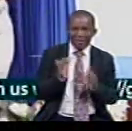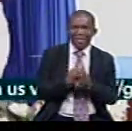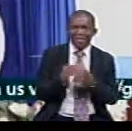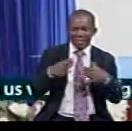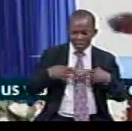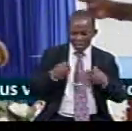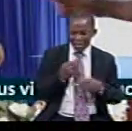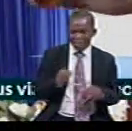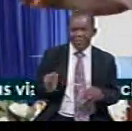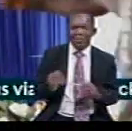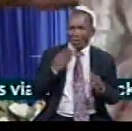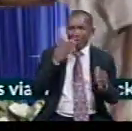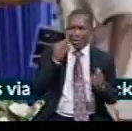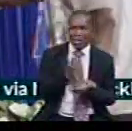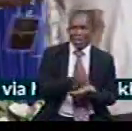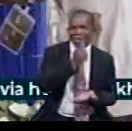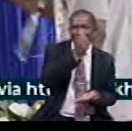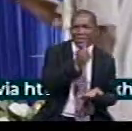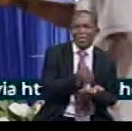Amen.